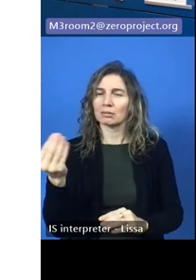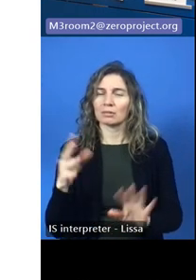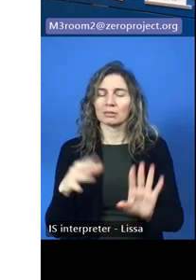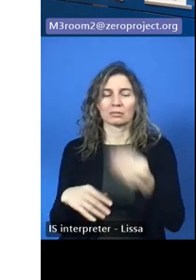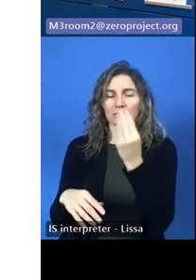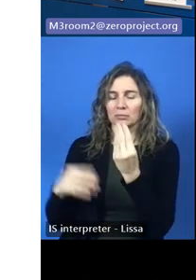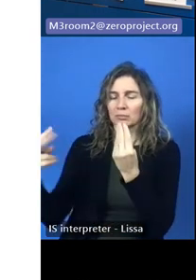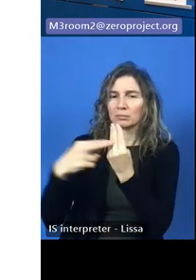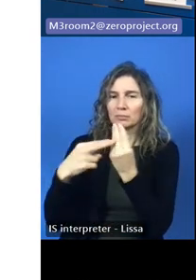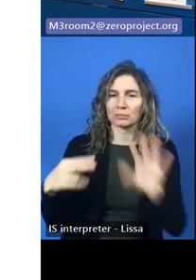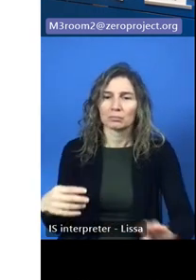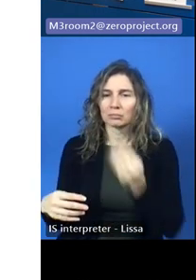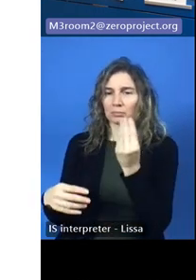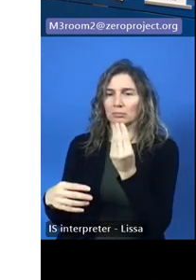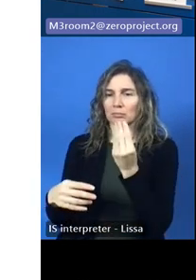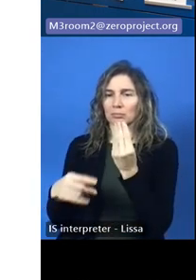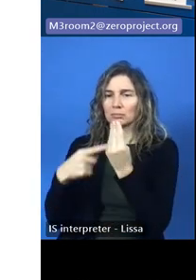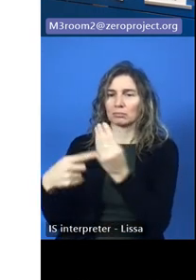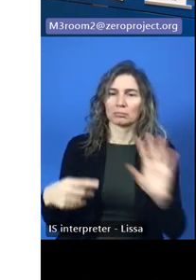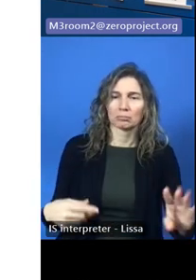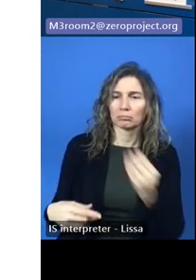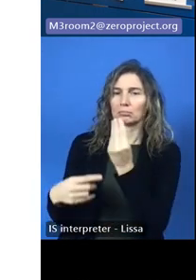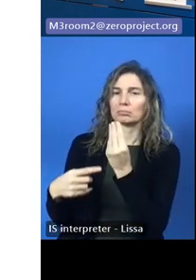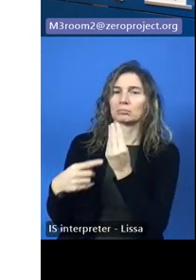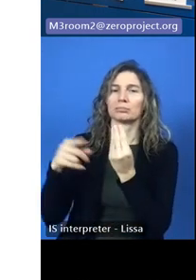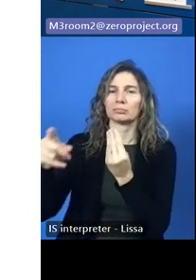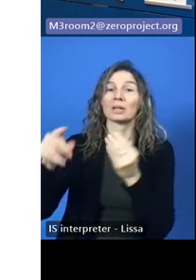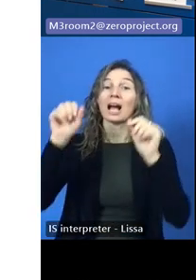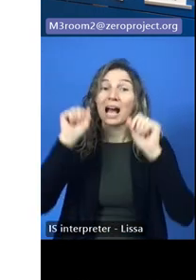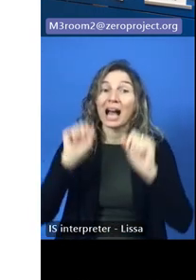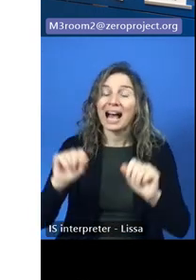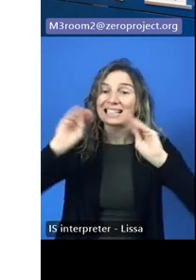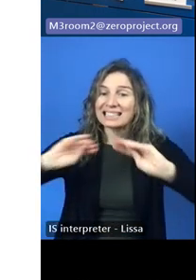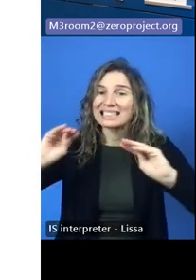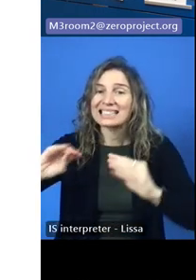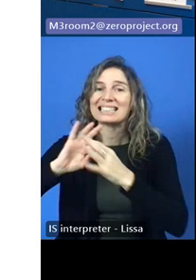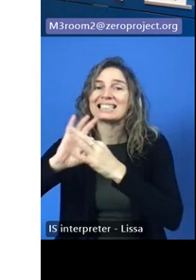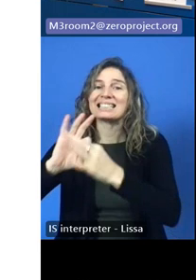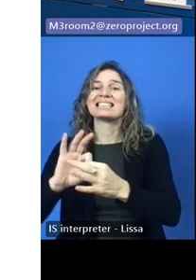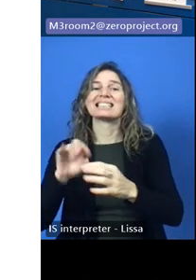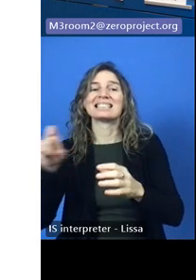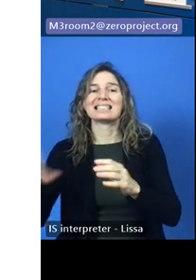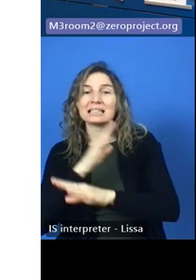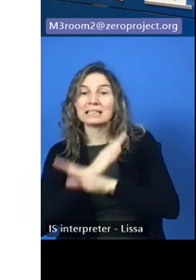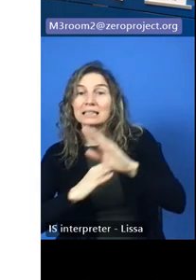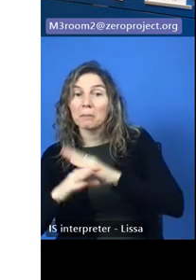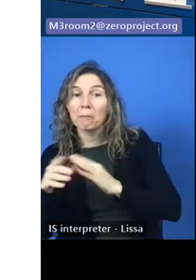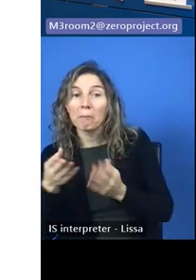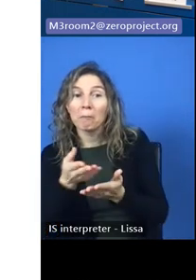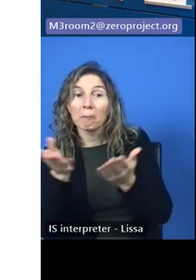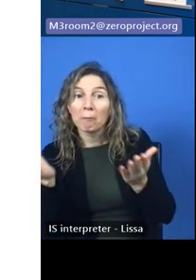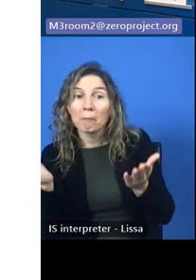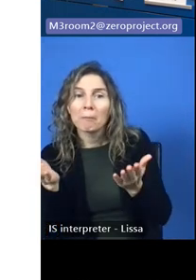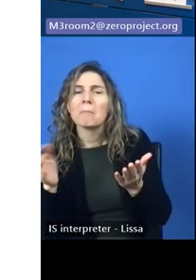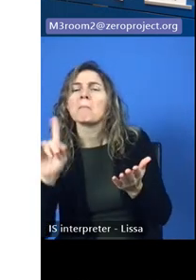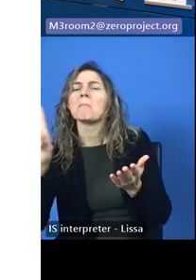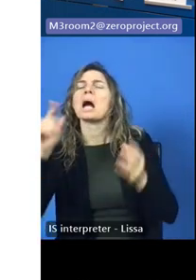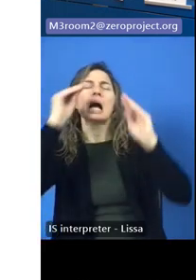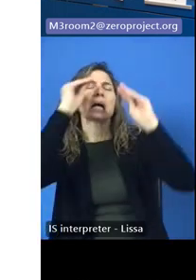to guide teacher to teach children with disability on the skill and knowledge. But however, usually the manual